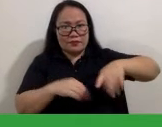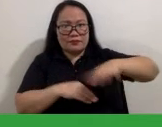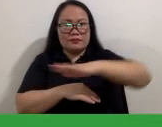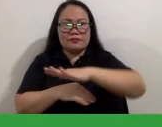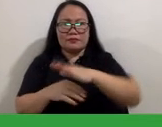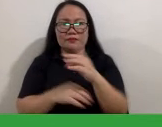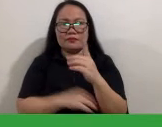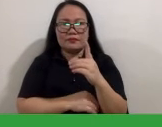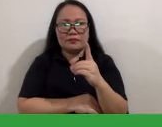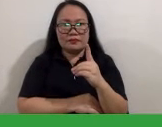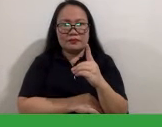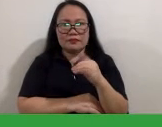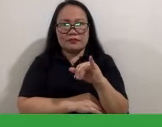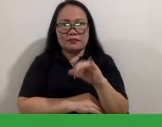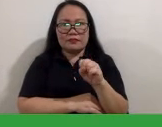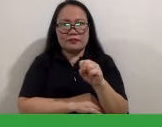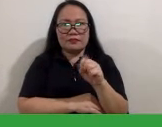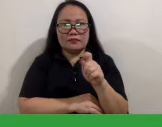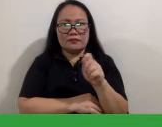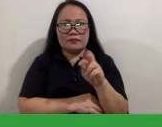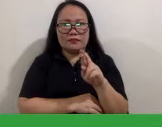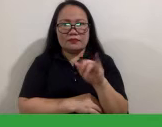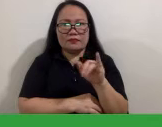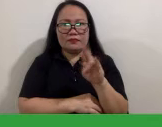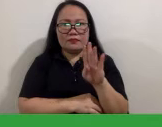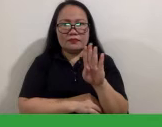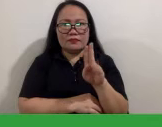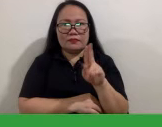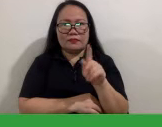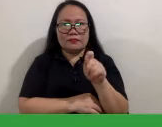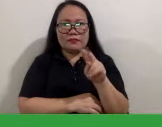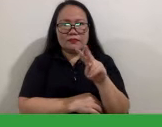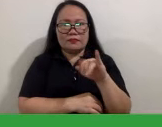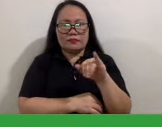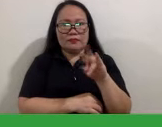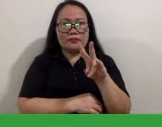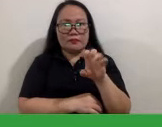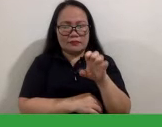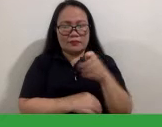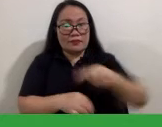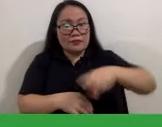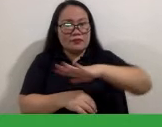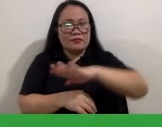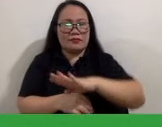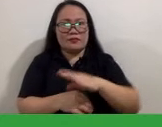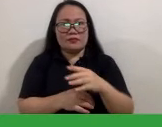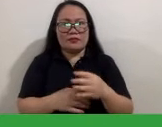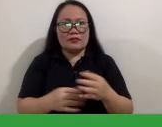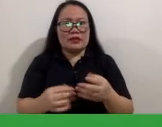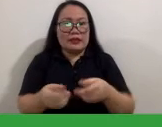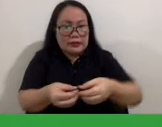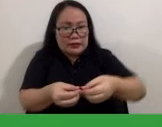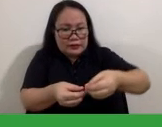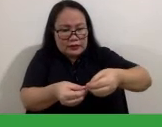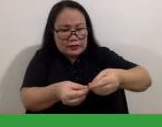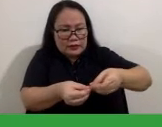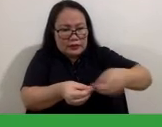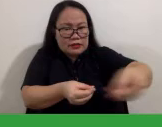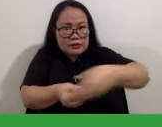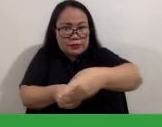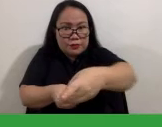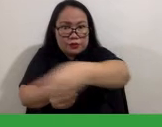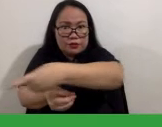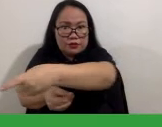the distributive property. From the word distribute, ibibigay mo siya sa bawat isa.